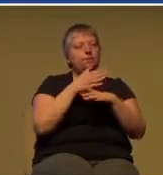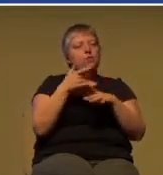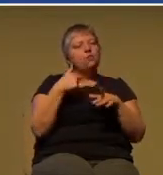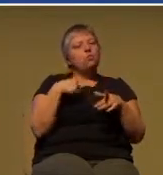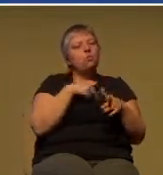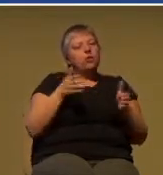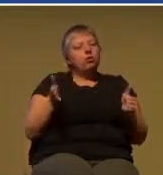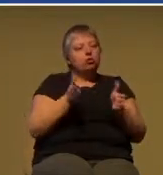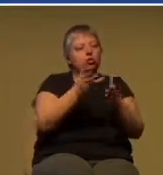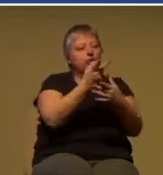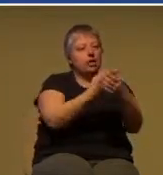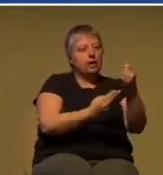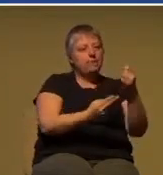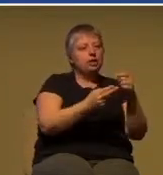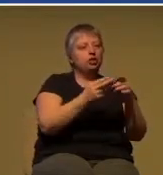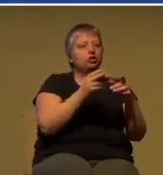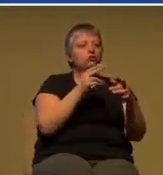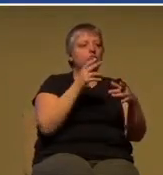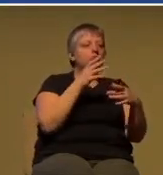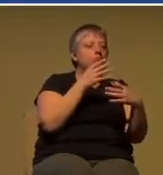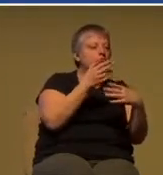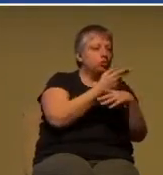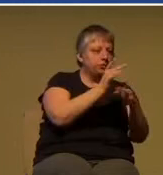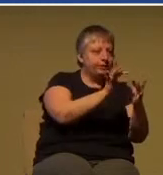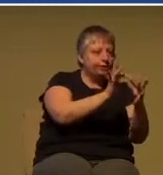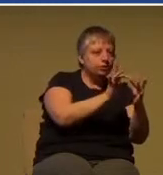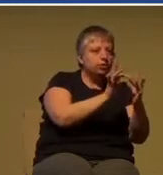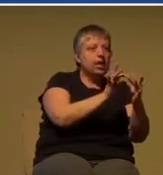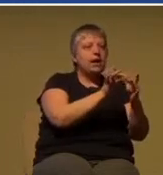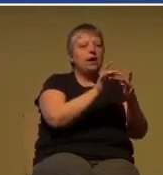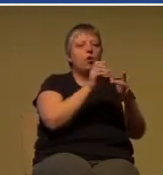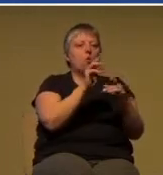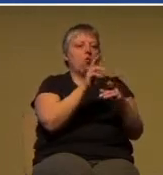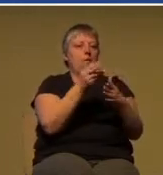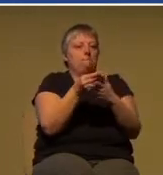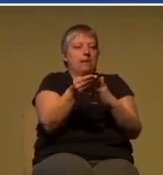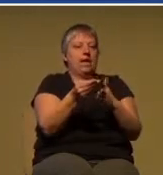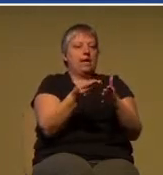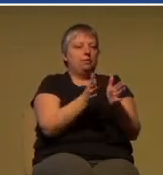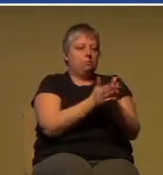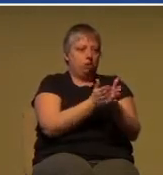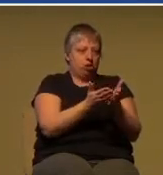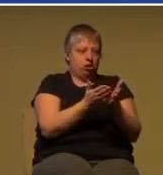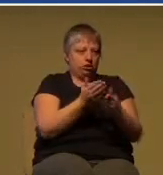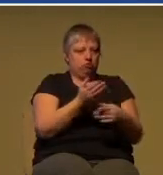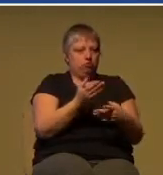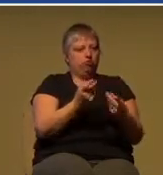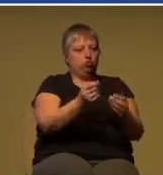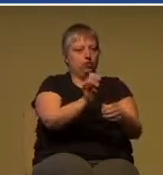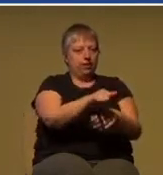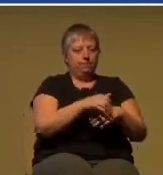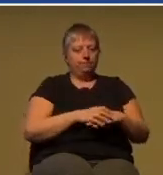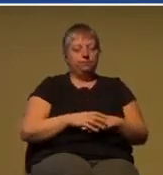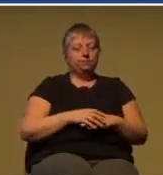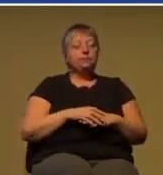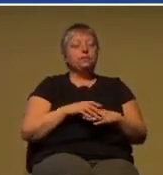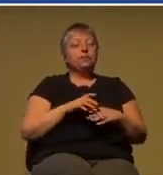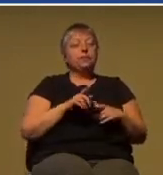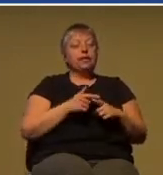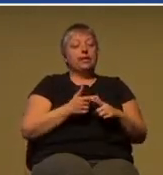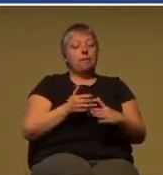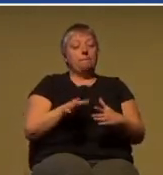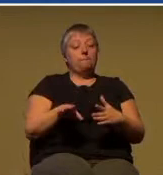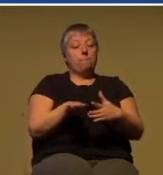material and to do that. Then we have a break, and that's followed by the much anticipated number